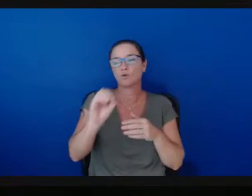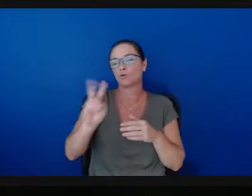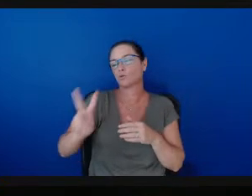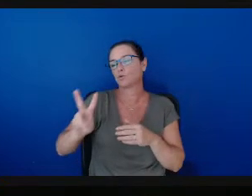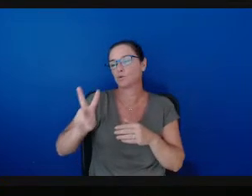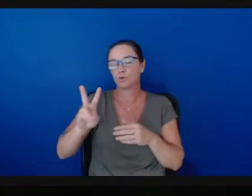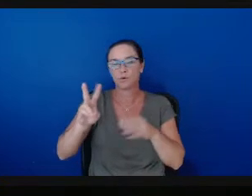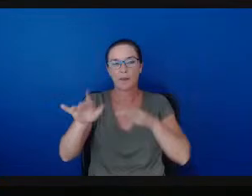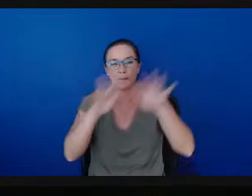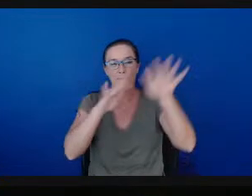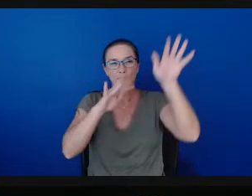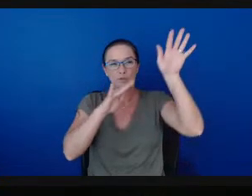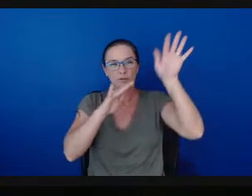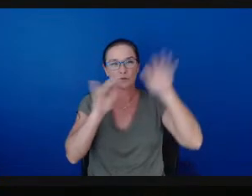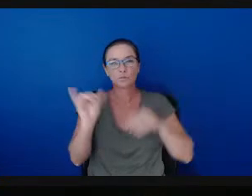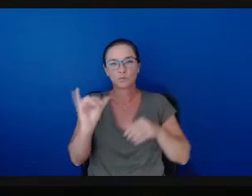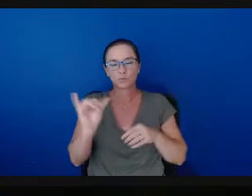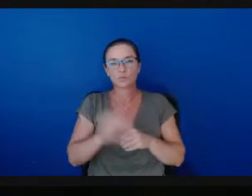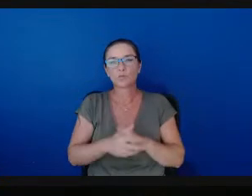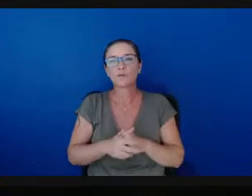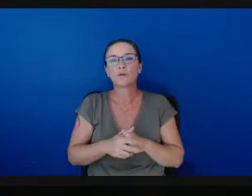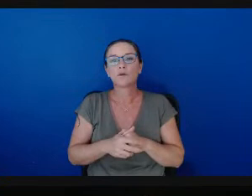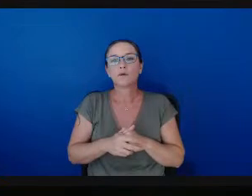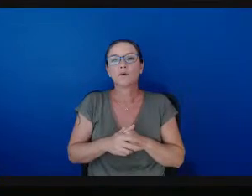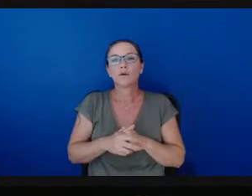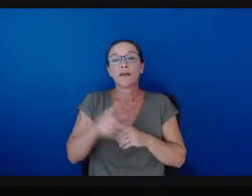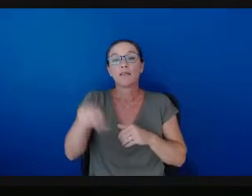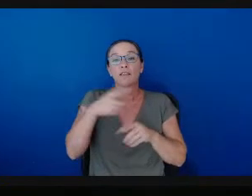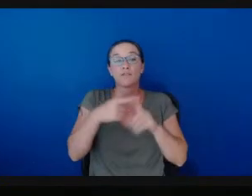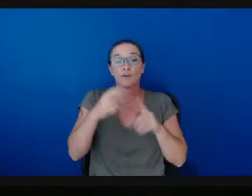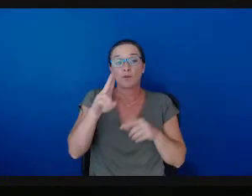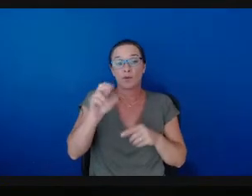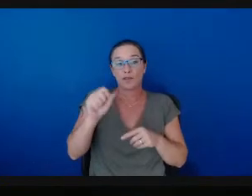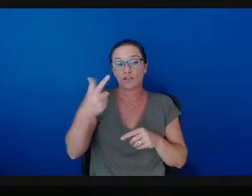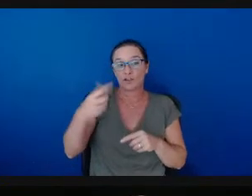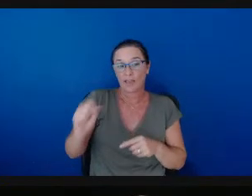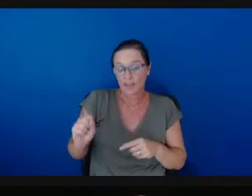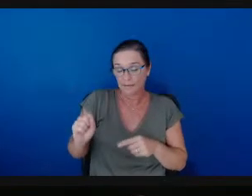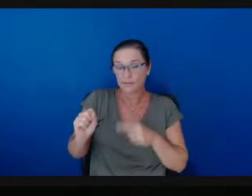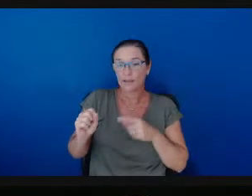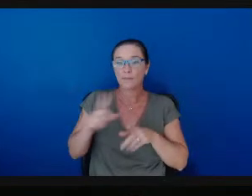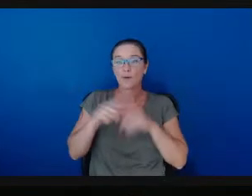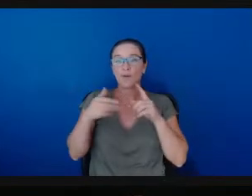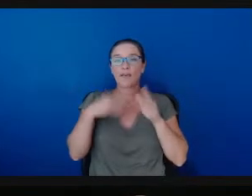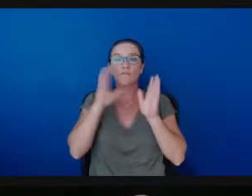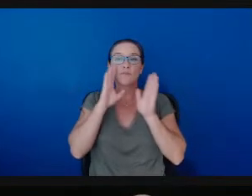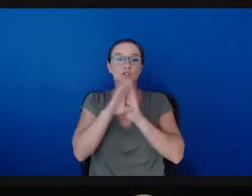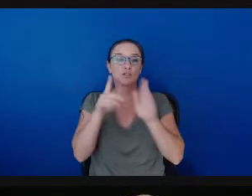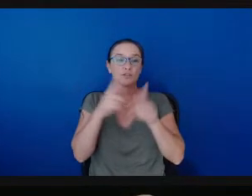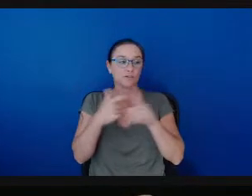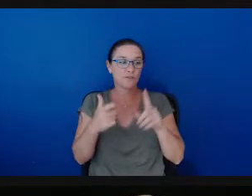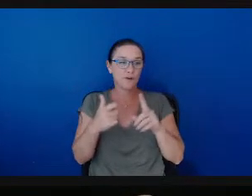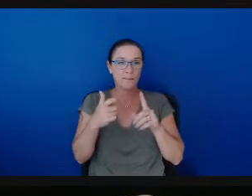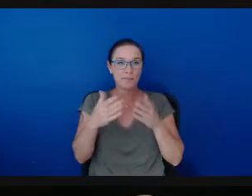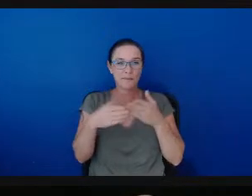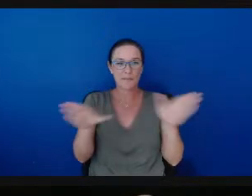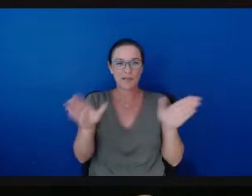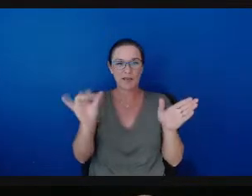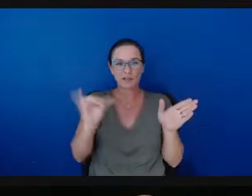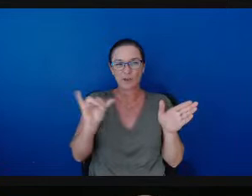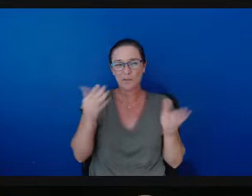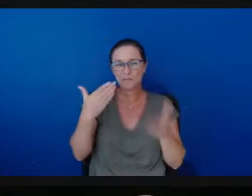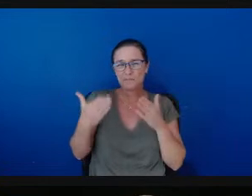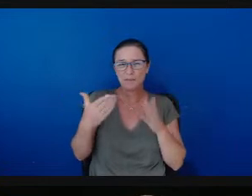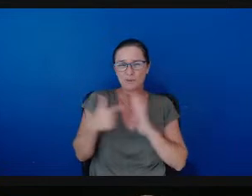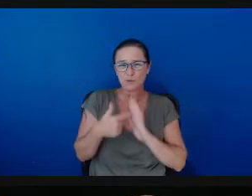observations from the USGS, but as I mentioned earlier, we do have some from the public as well. How's our time going here? Maybe I'll squeeze some of